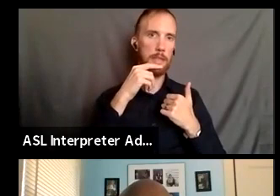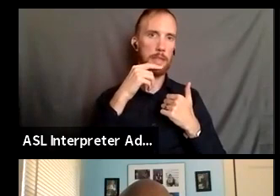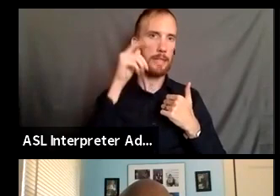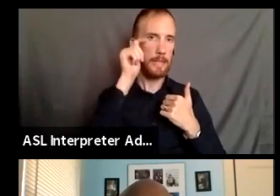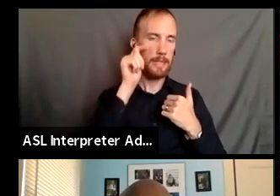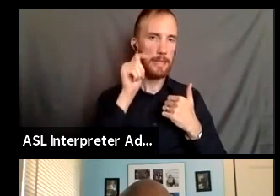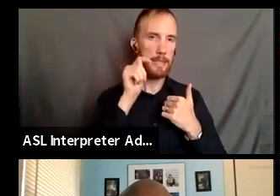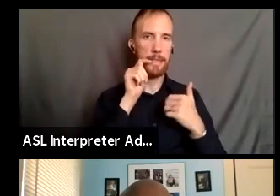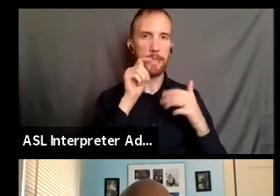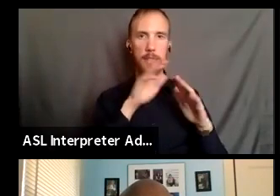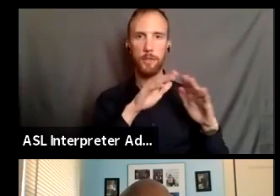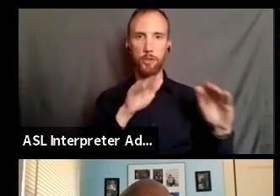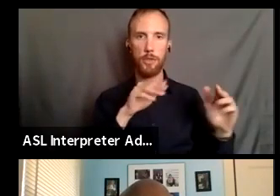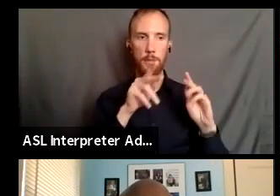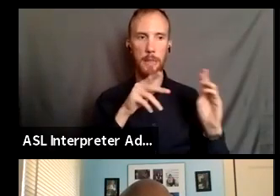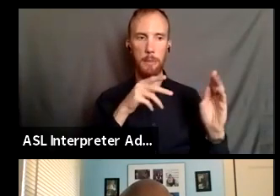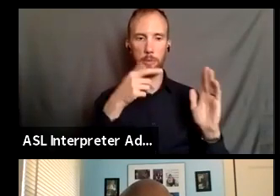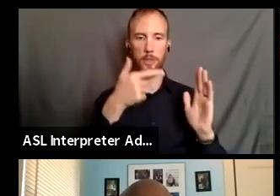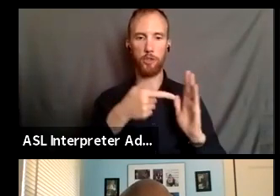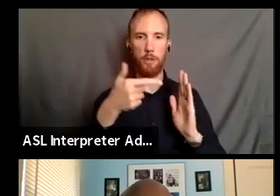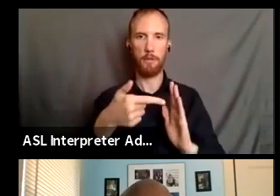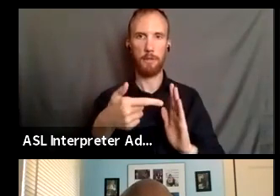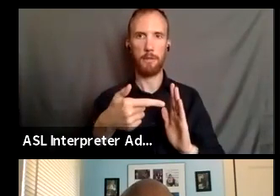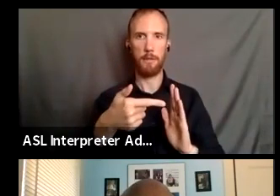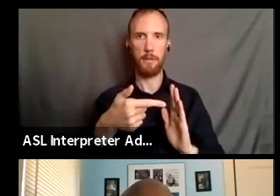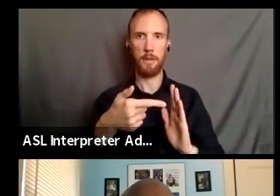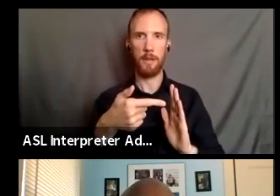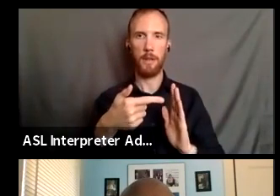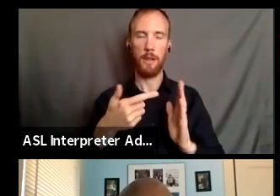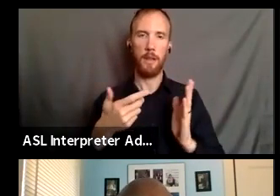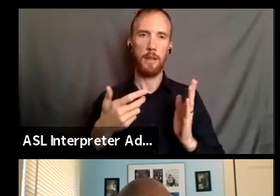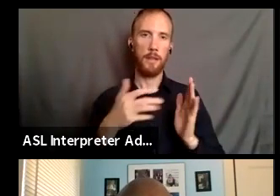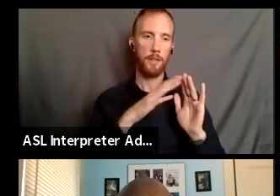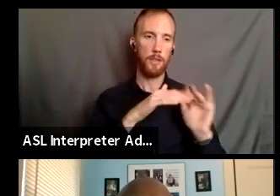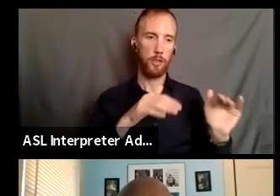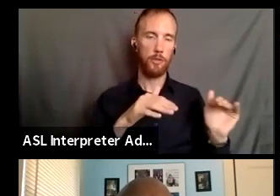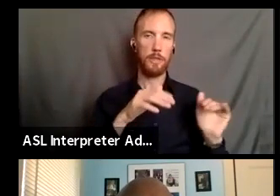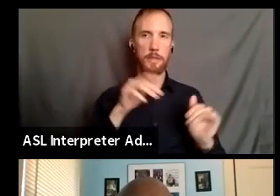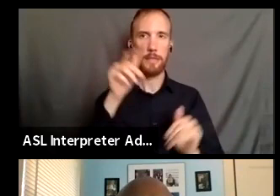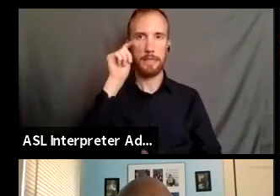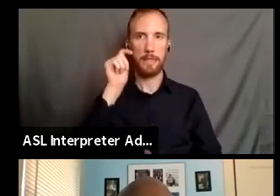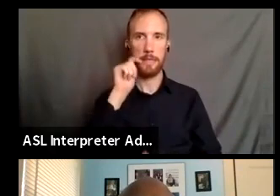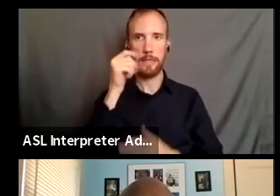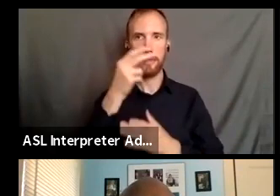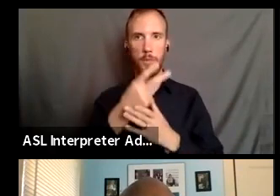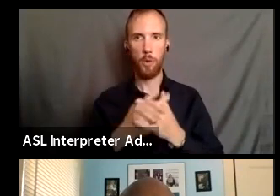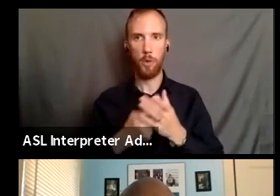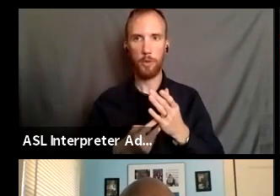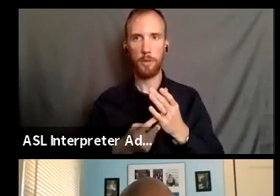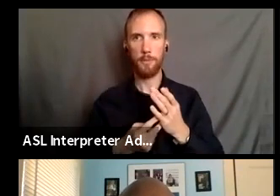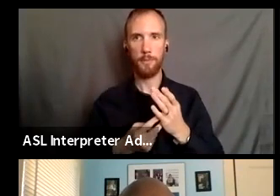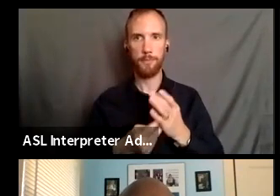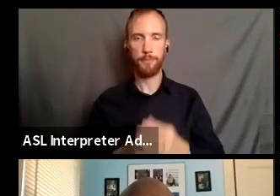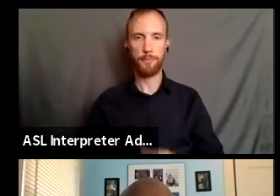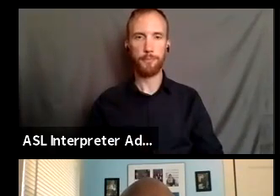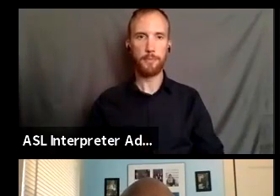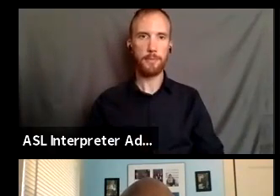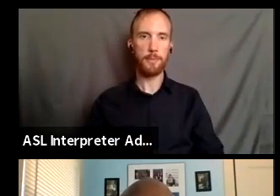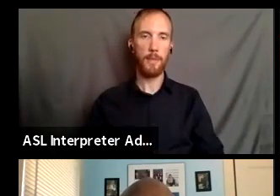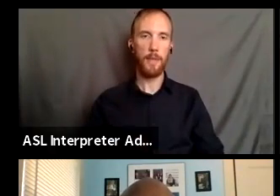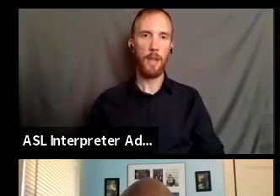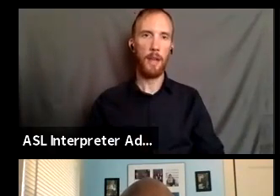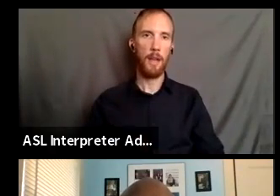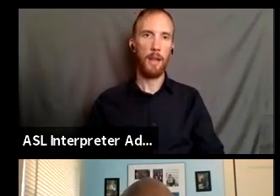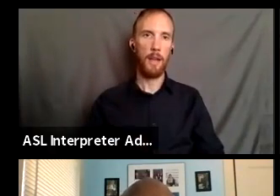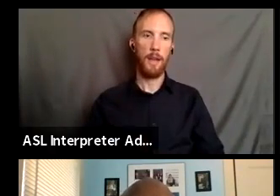children and teens um and um that affects